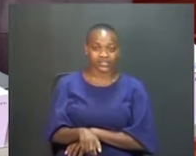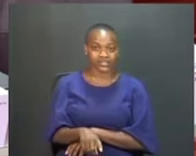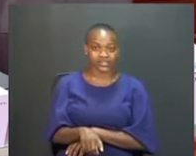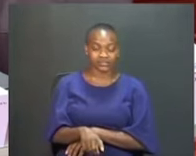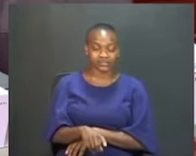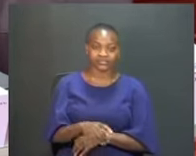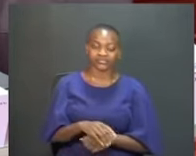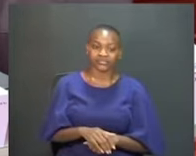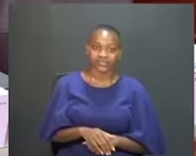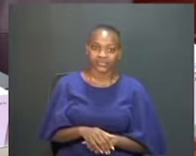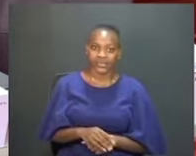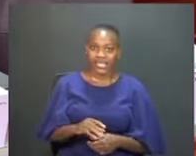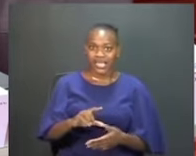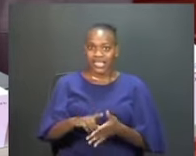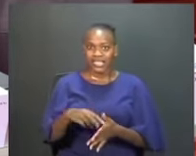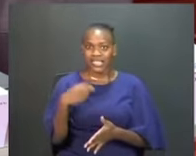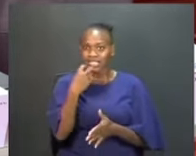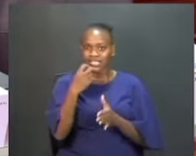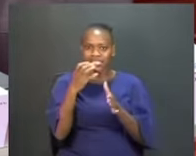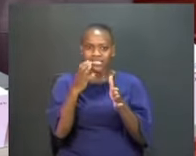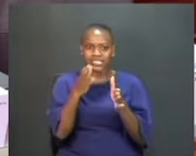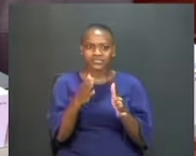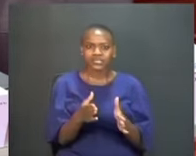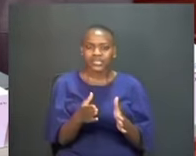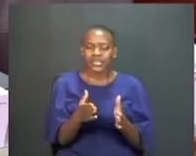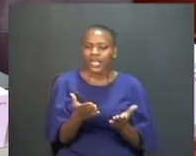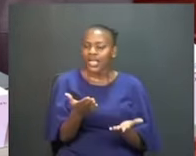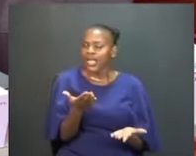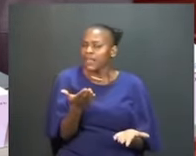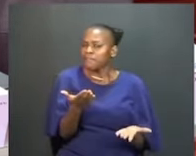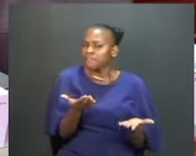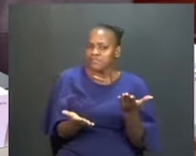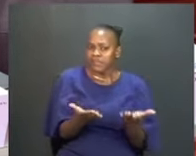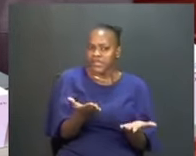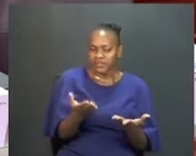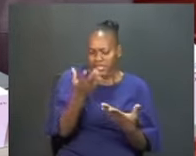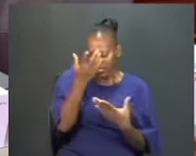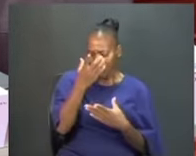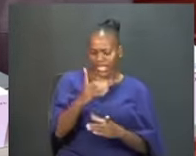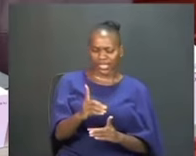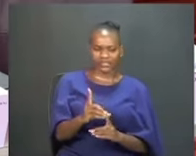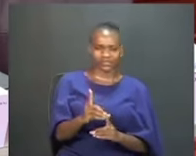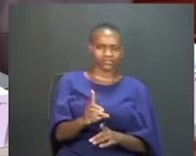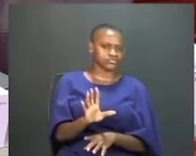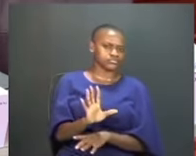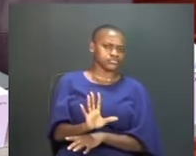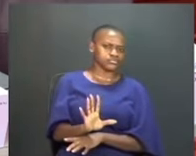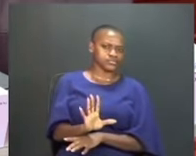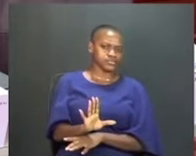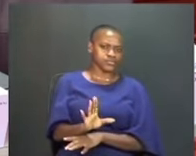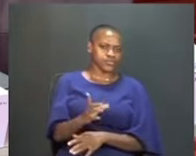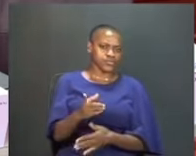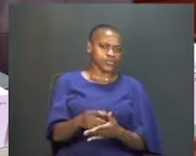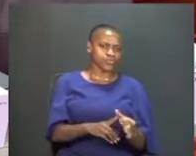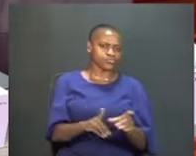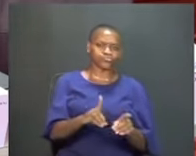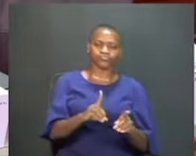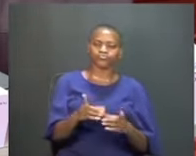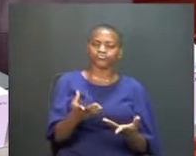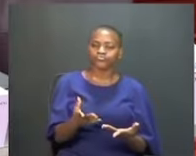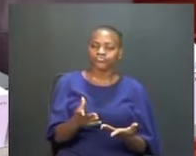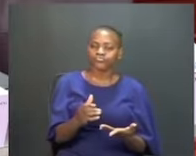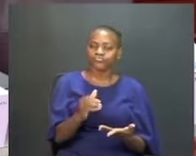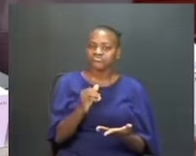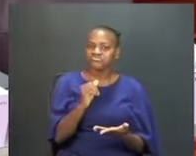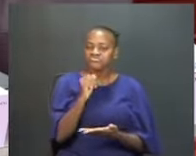upon that, Mr. Speaker may then decide, no, what you have done is not